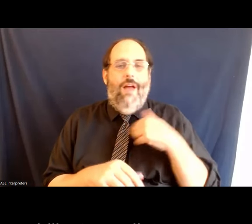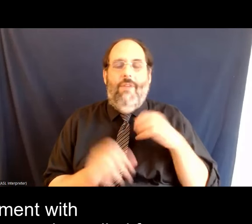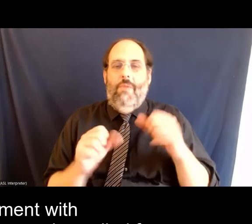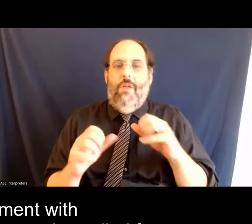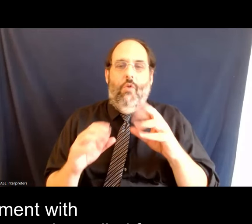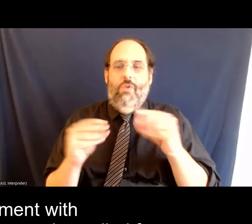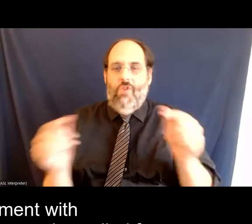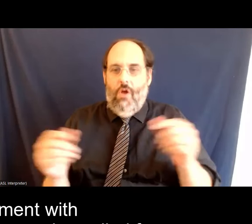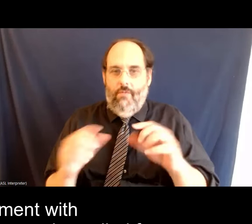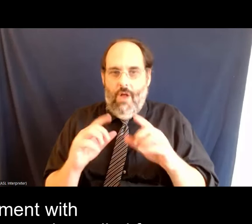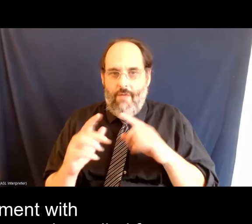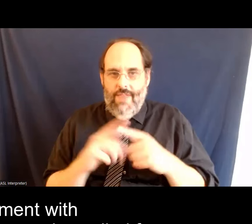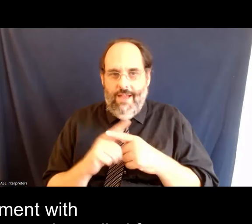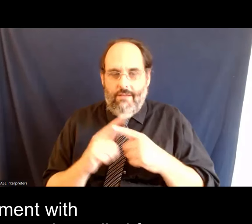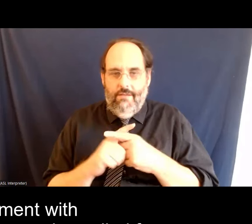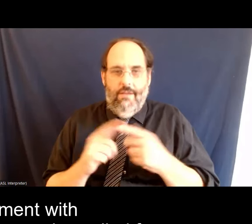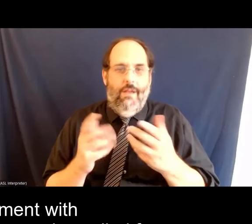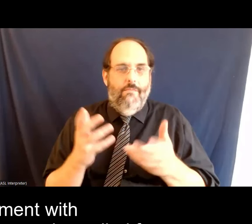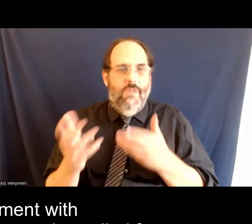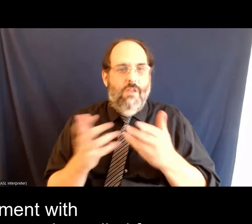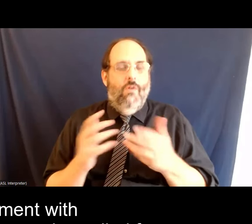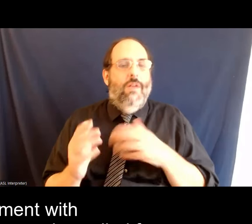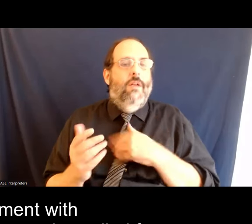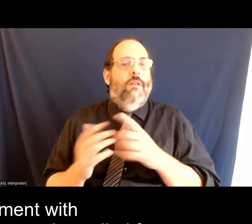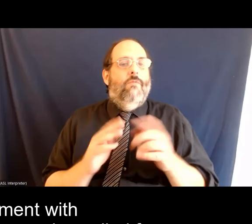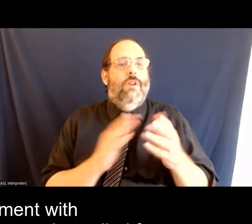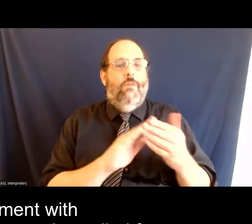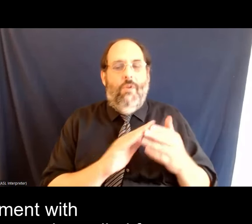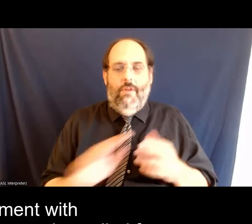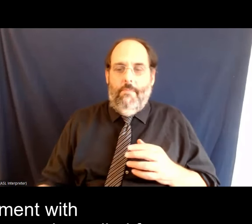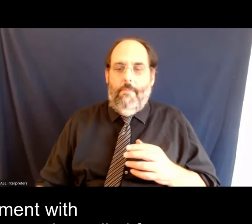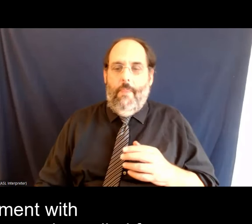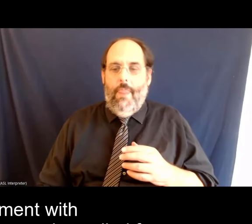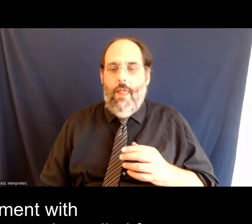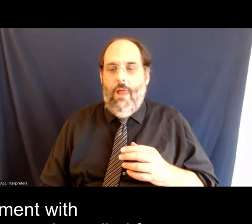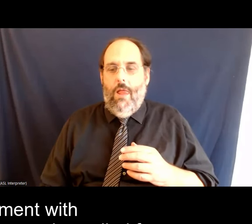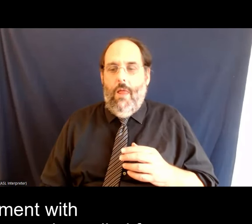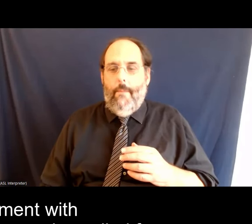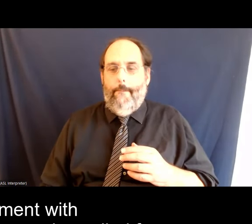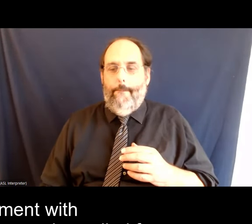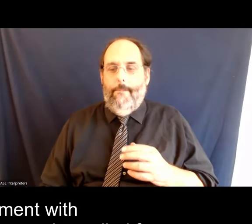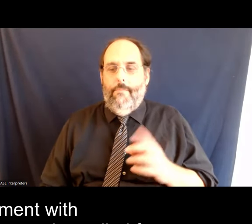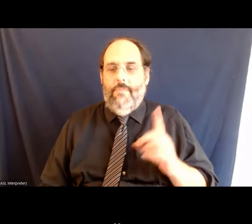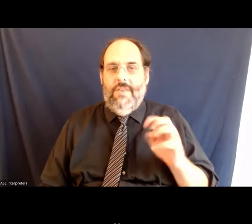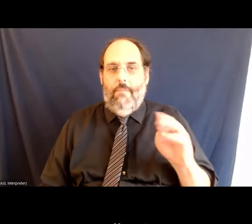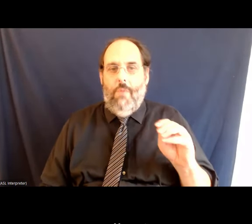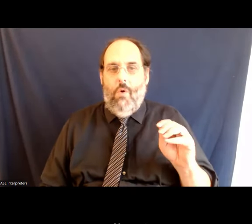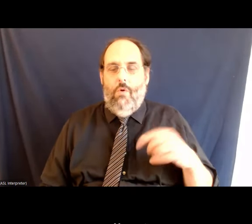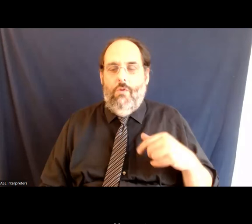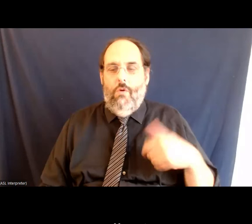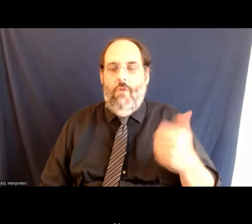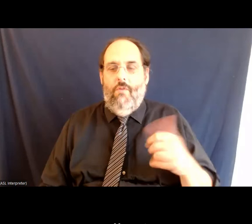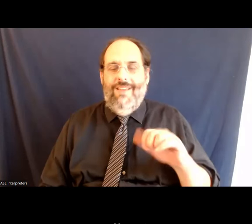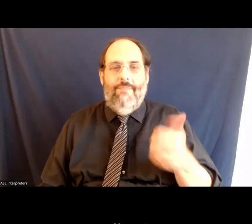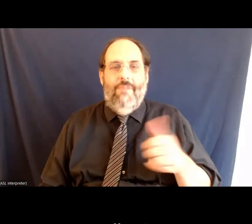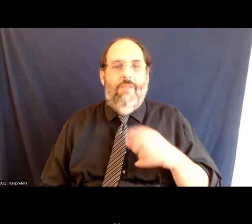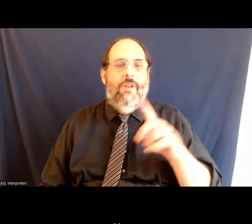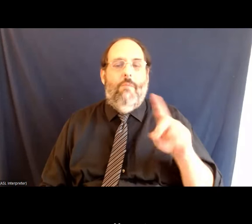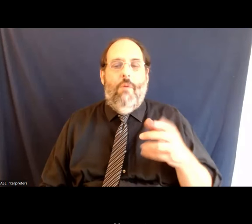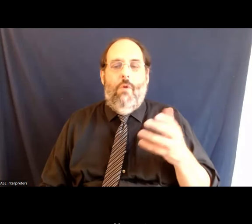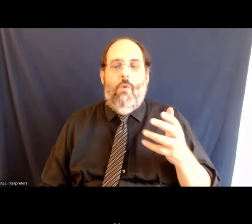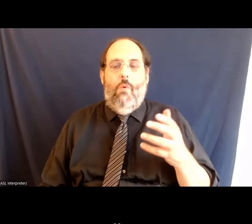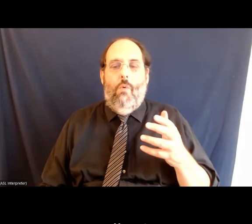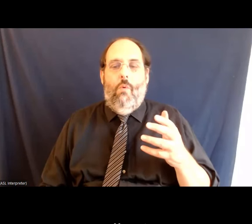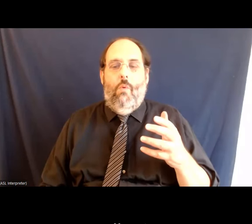ability to deepen the department's engagement with communities. The AG's memo also called for the establishment of a department-wide language access